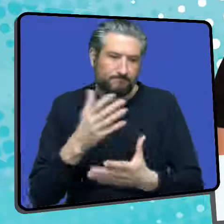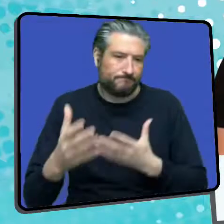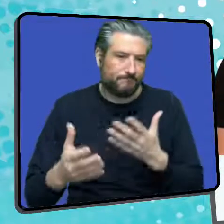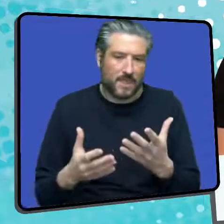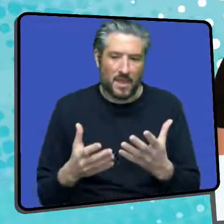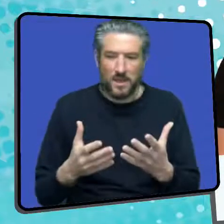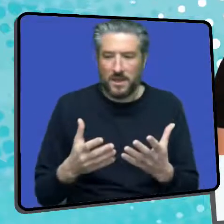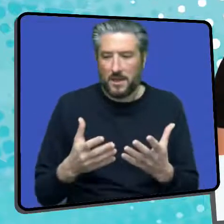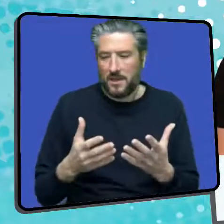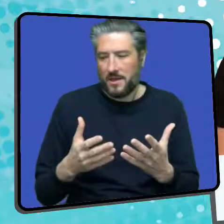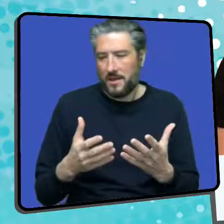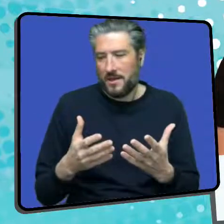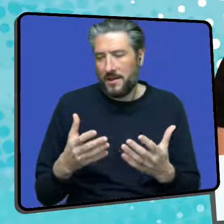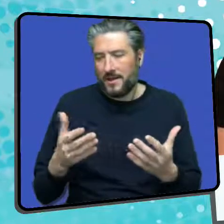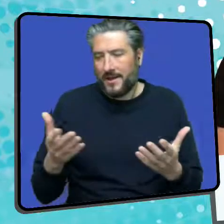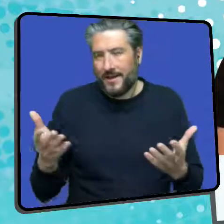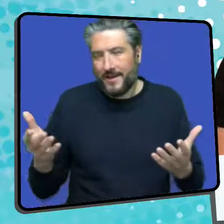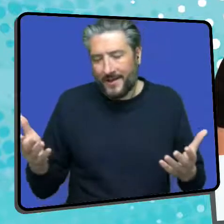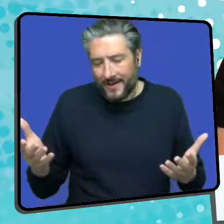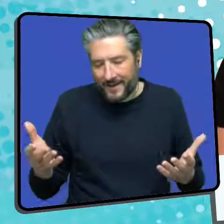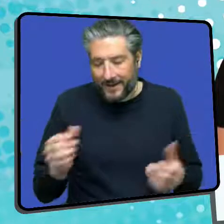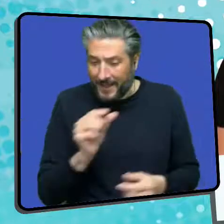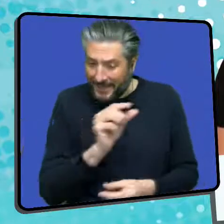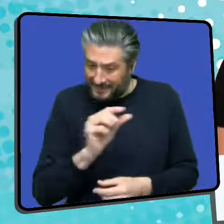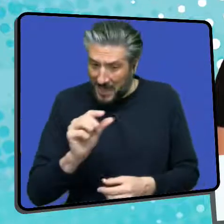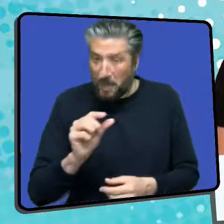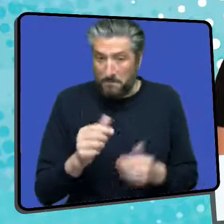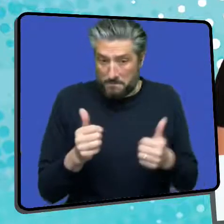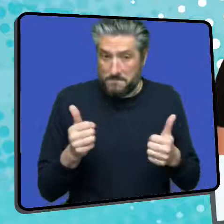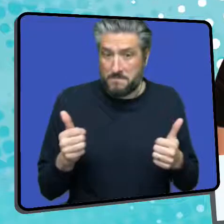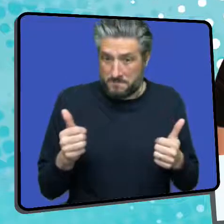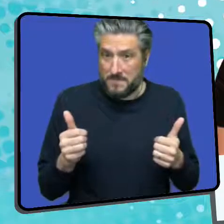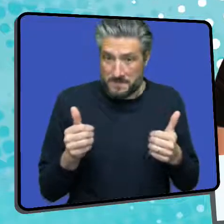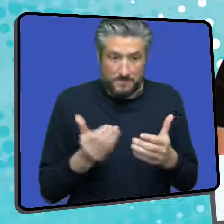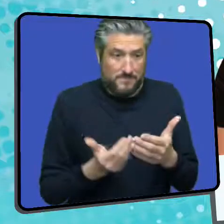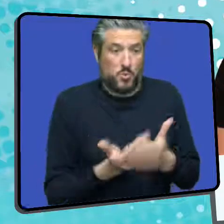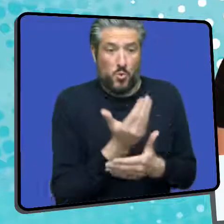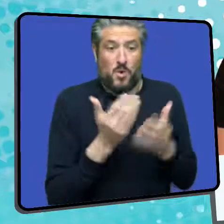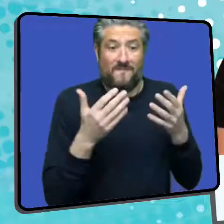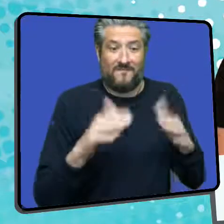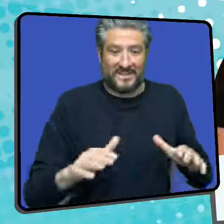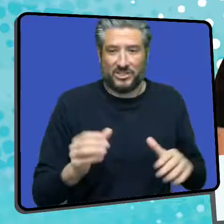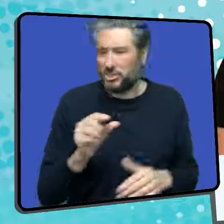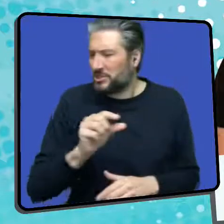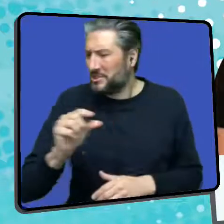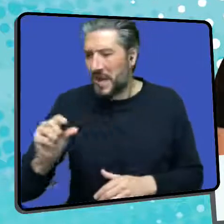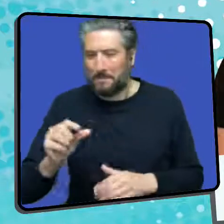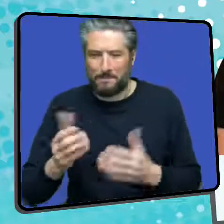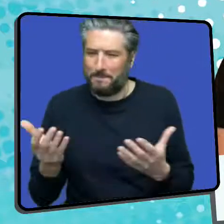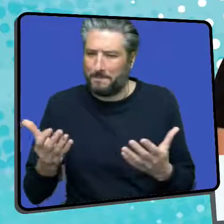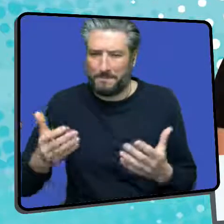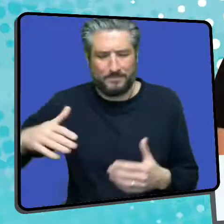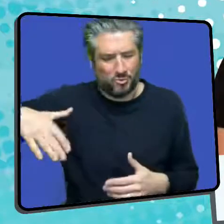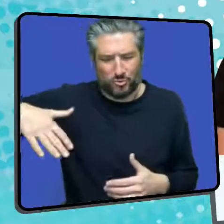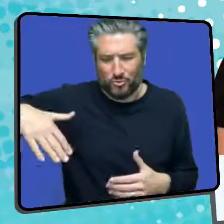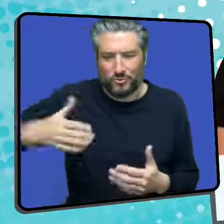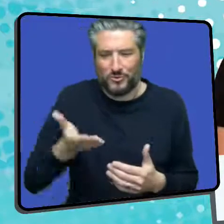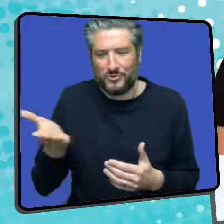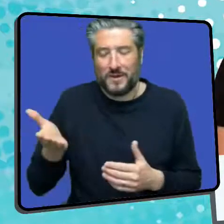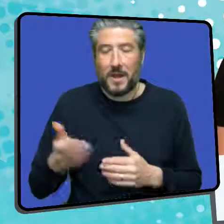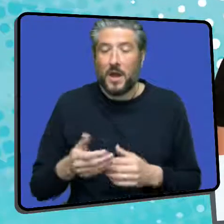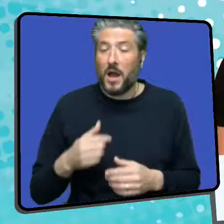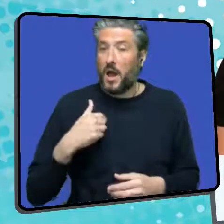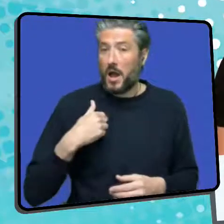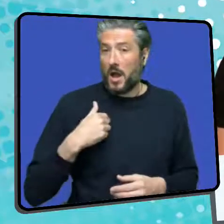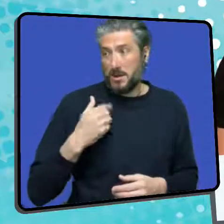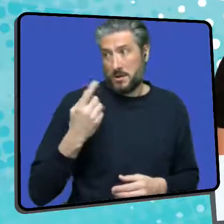yet. It's a very new development. We've seen last year during the Build conference, I actually got to chat to a couple of scientists working